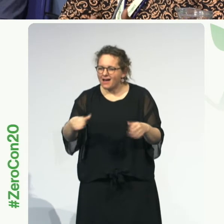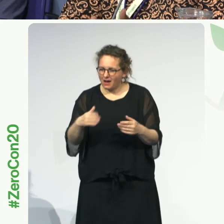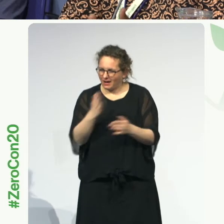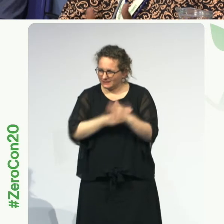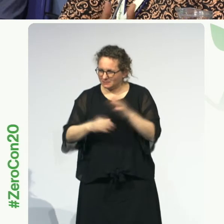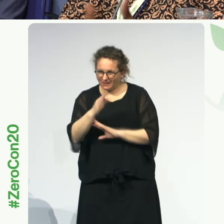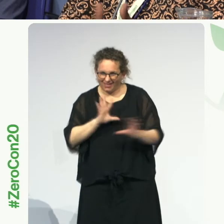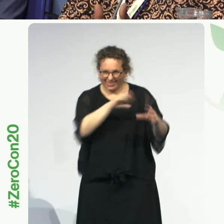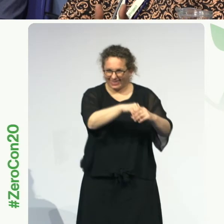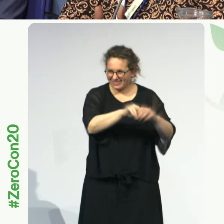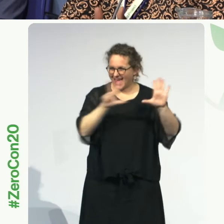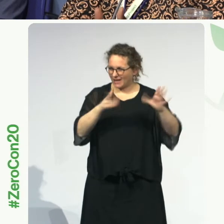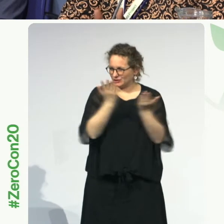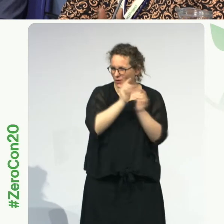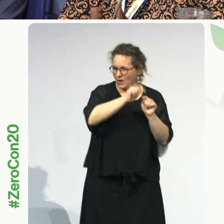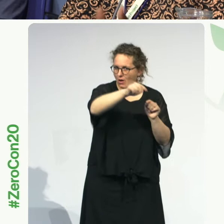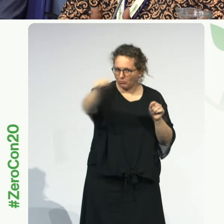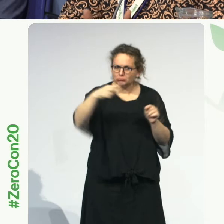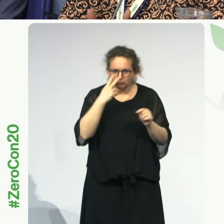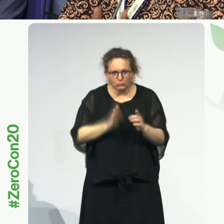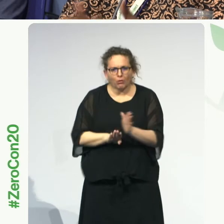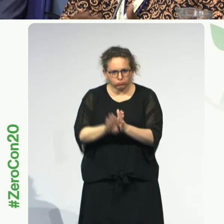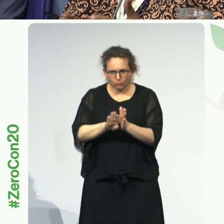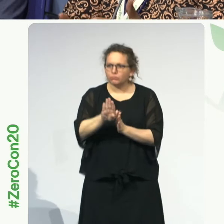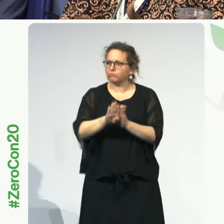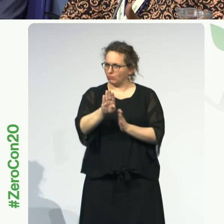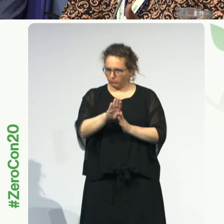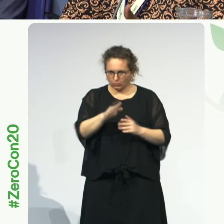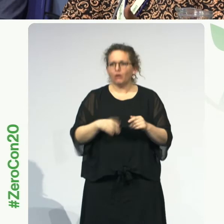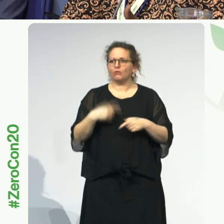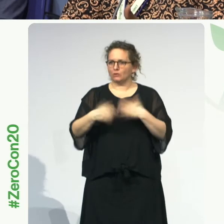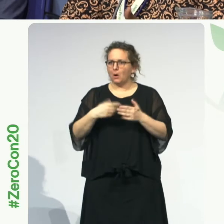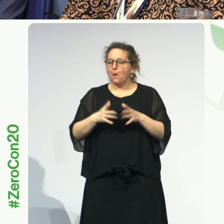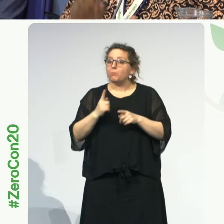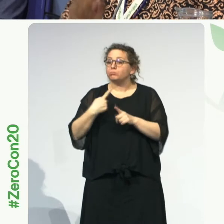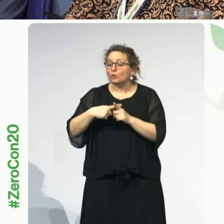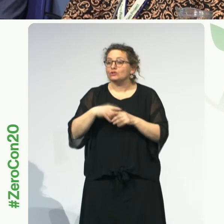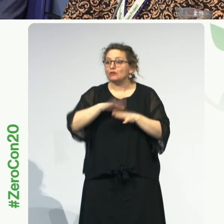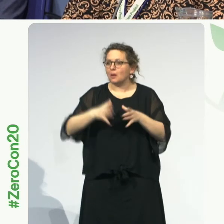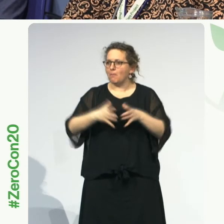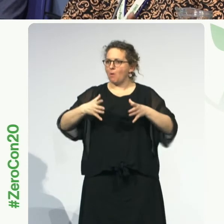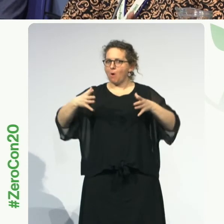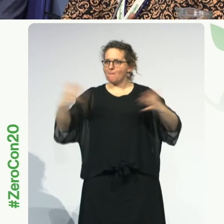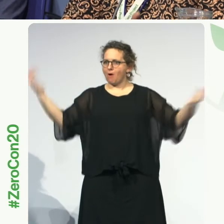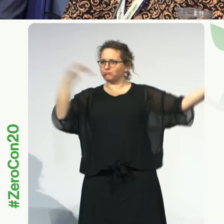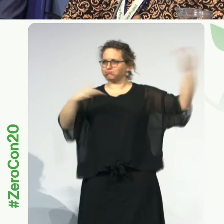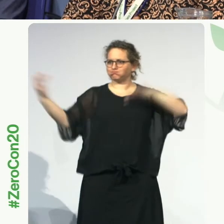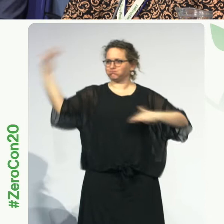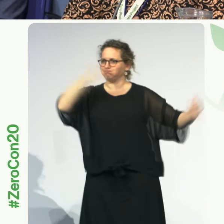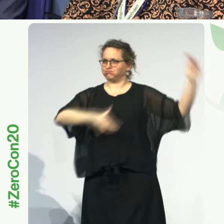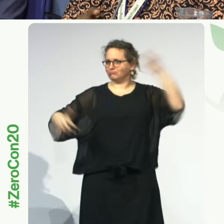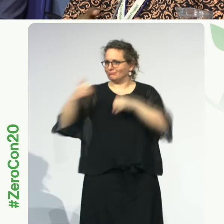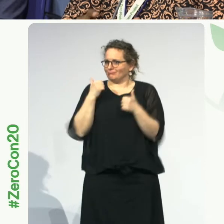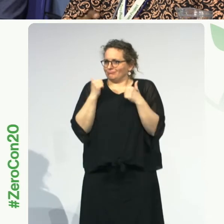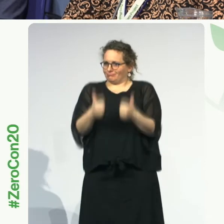this project, in 2015, in these 8 schools, there were